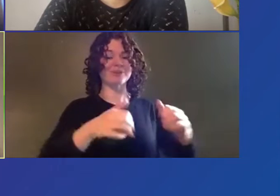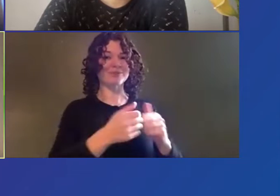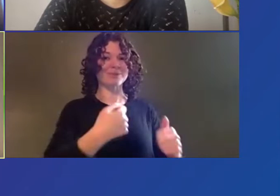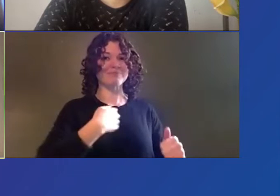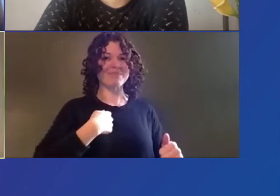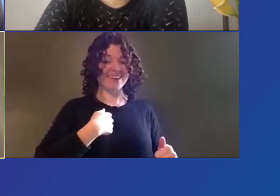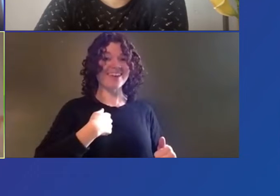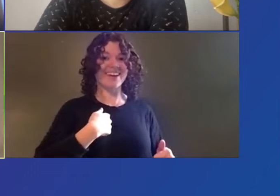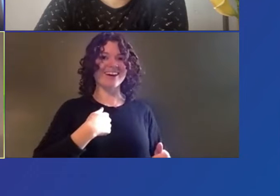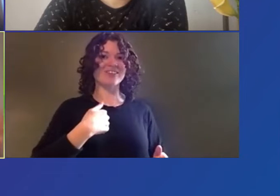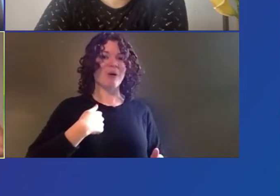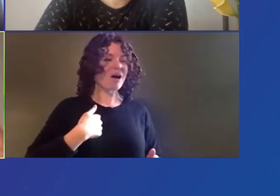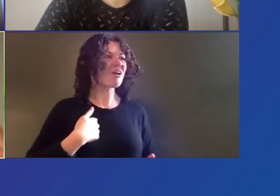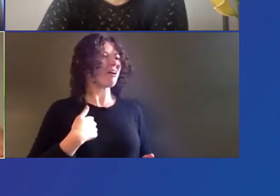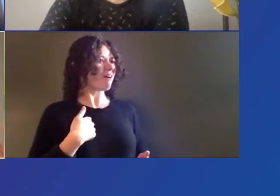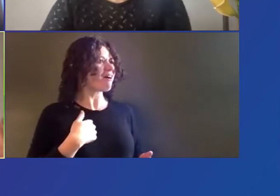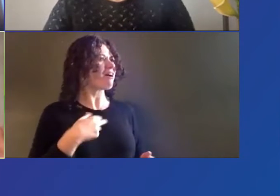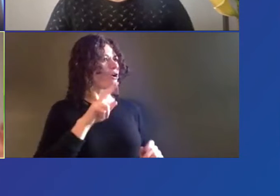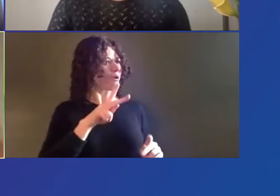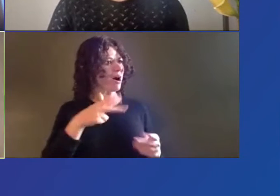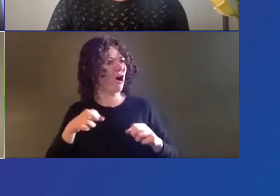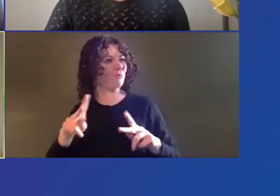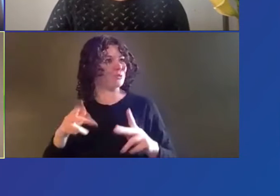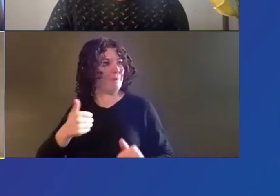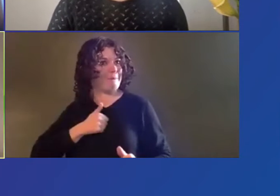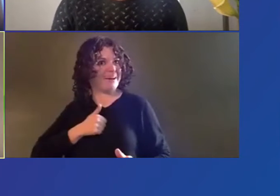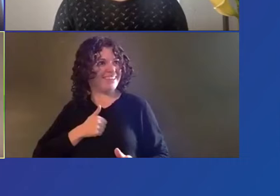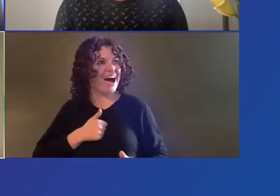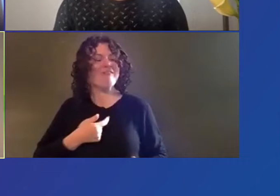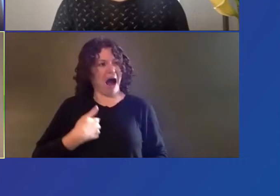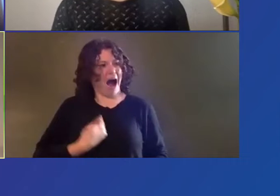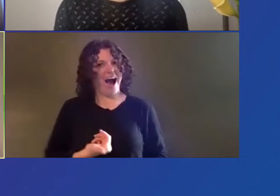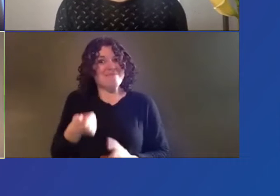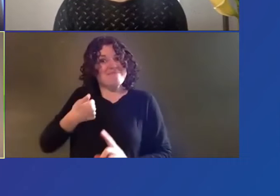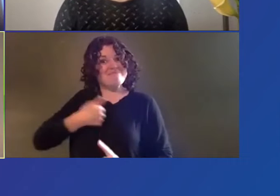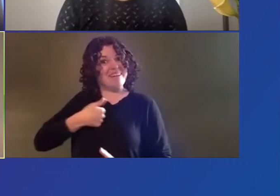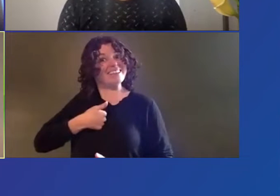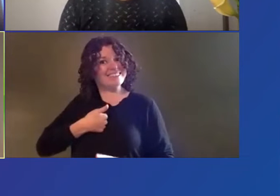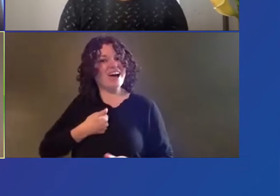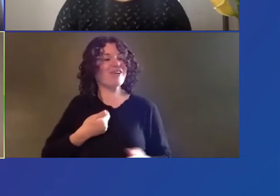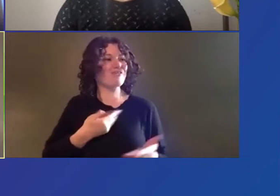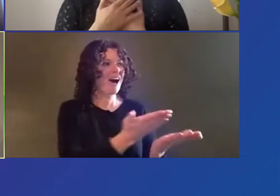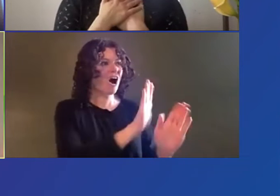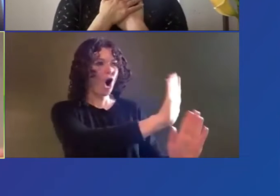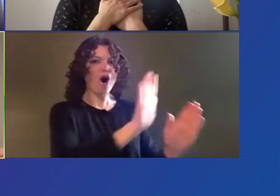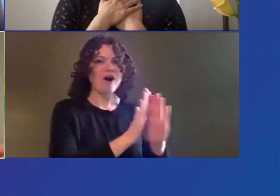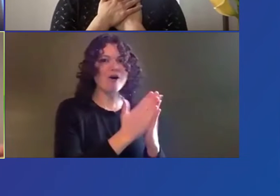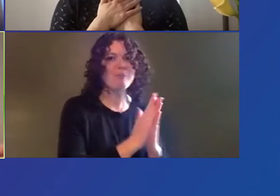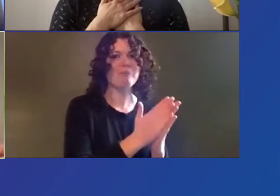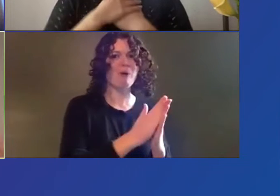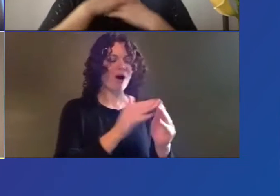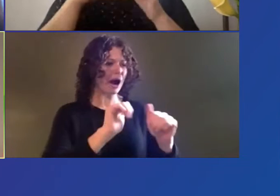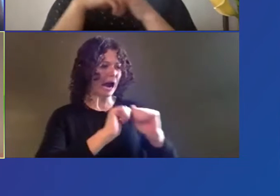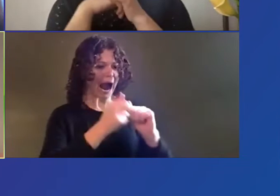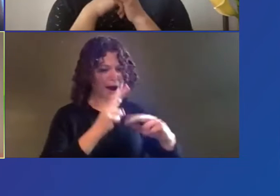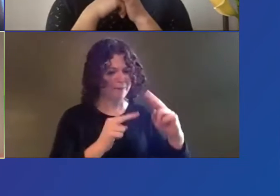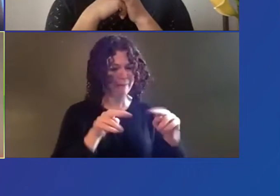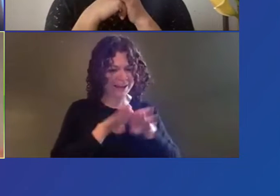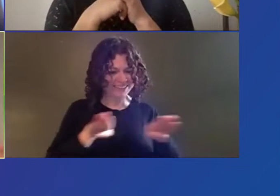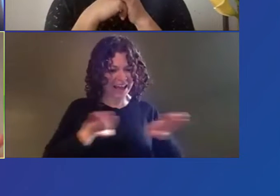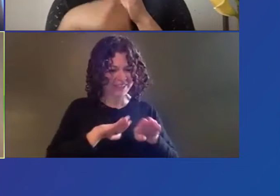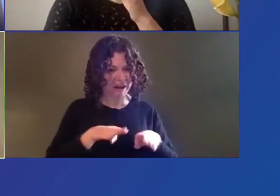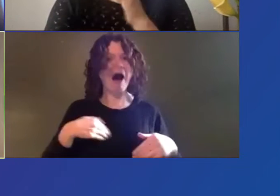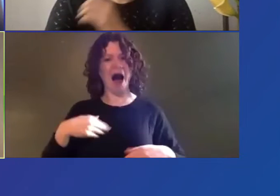the same thing. So I actually built a dance floor using her book, and started doing also performances in